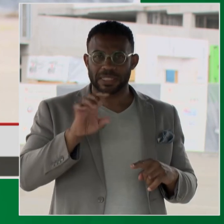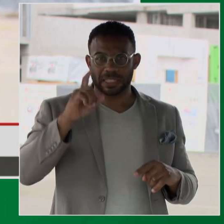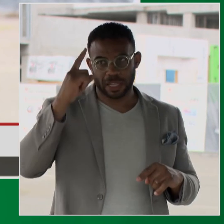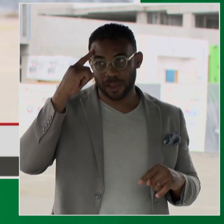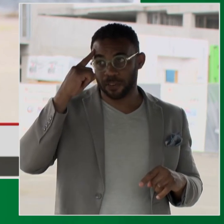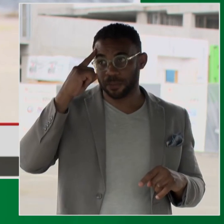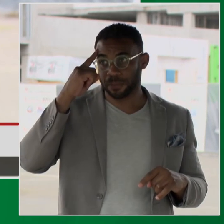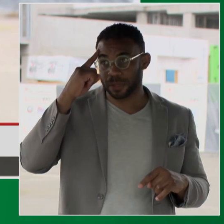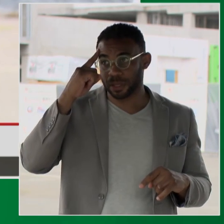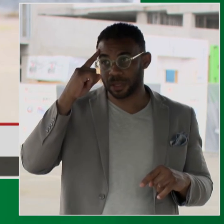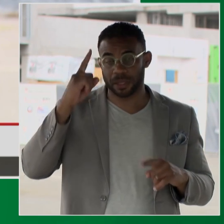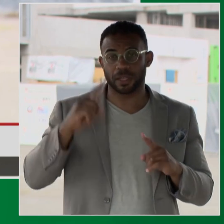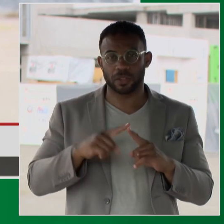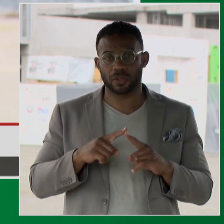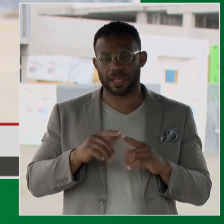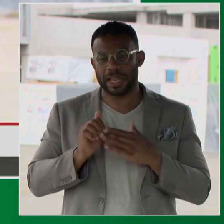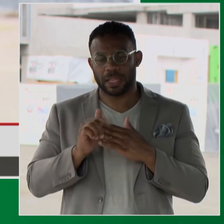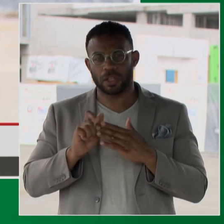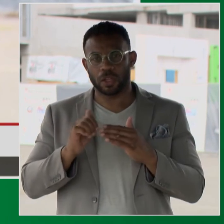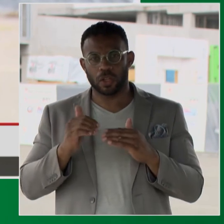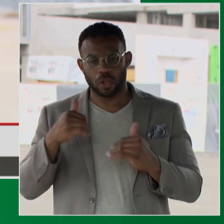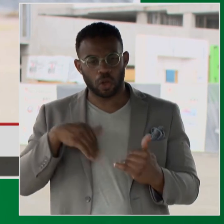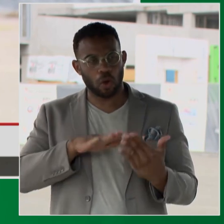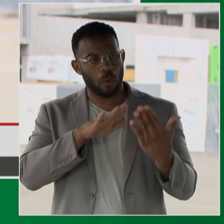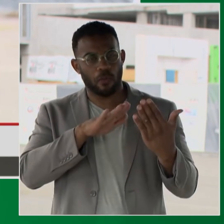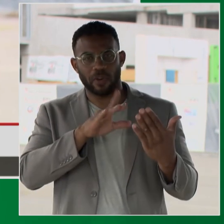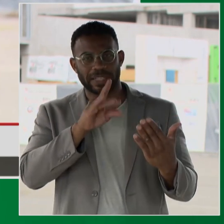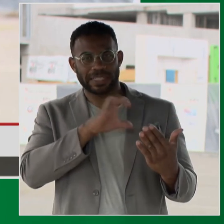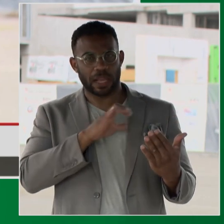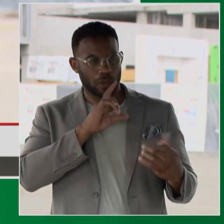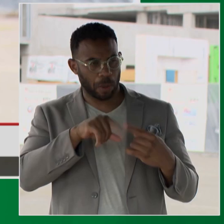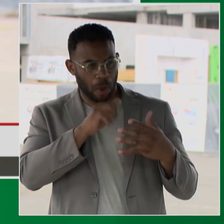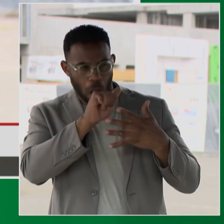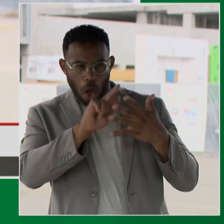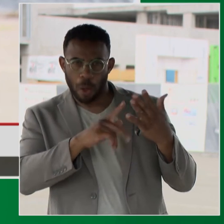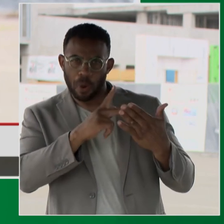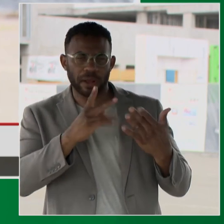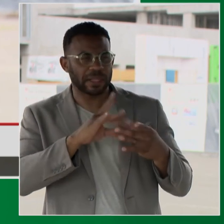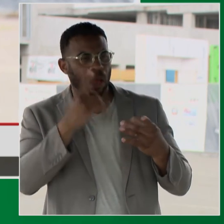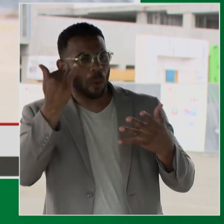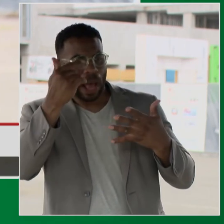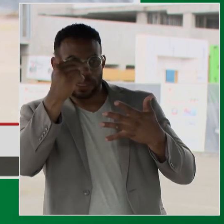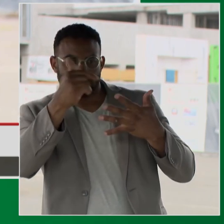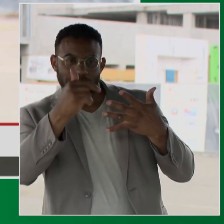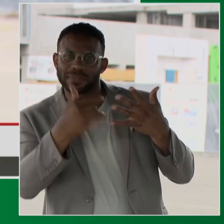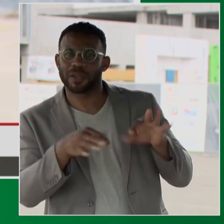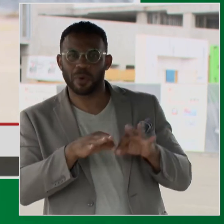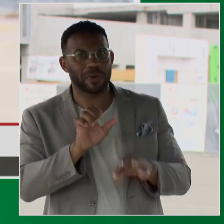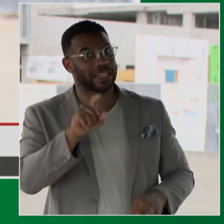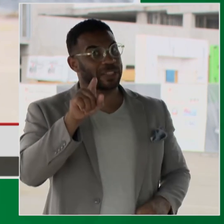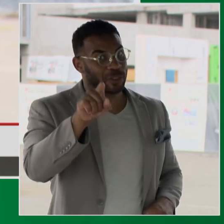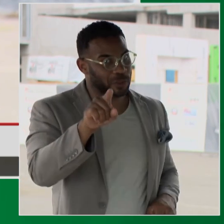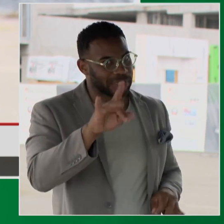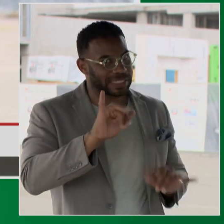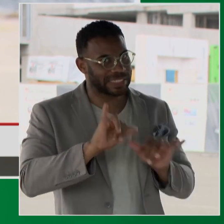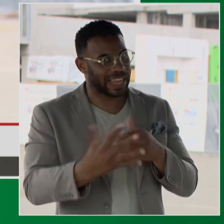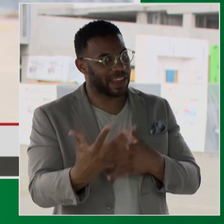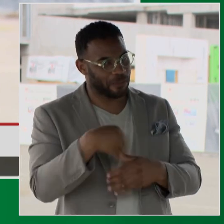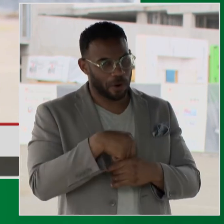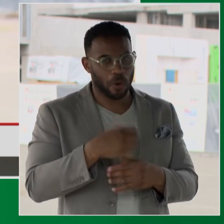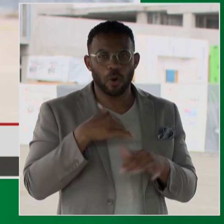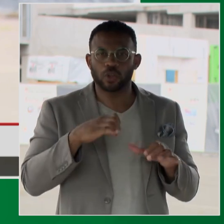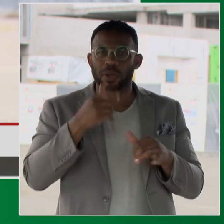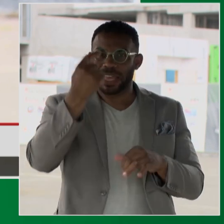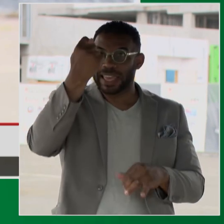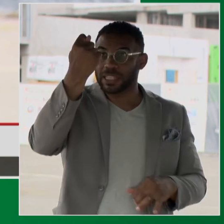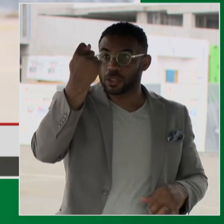government, our leadership, to go before the council and talk about these programs and say why they're important. So we need you to stay engaged. What we'll do